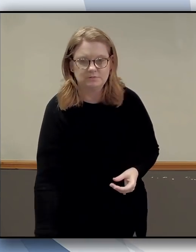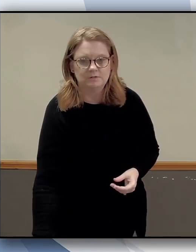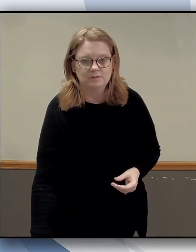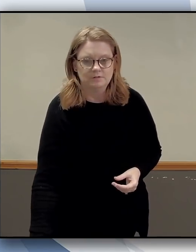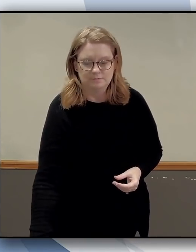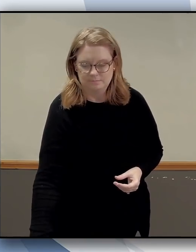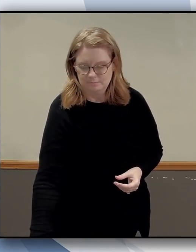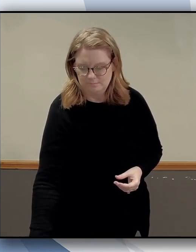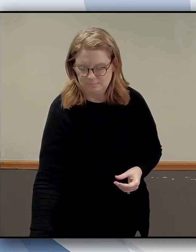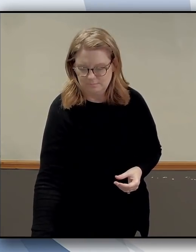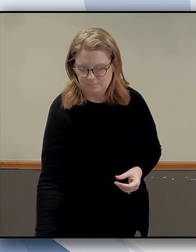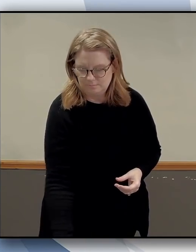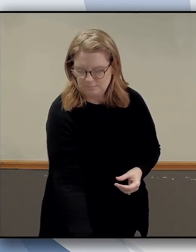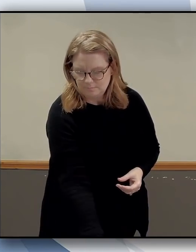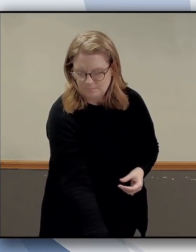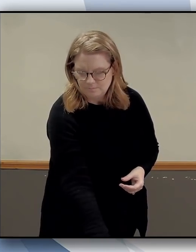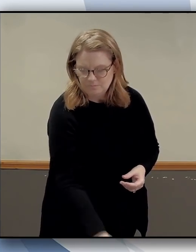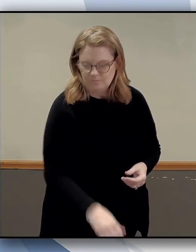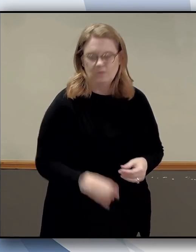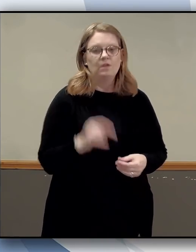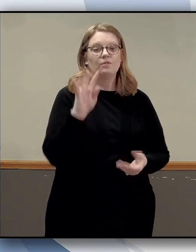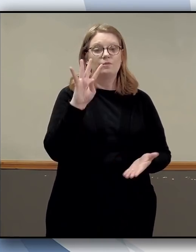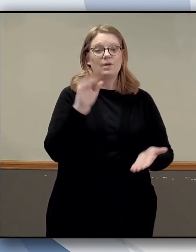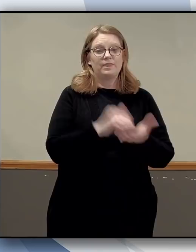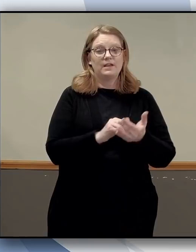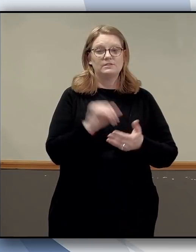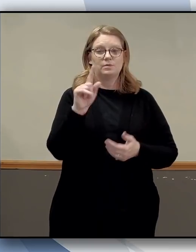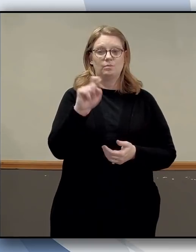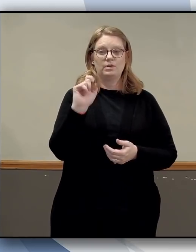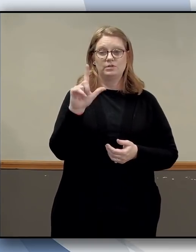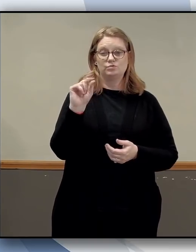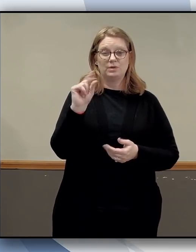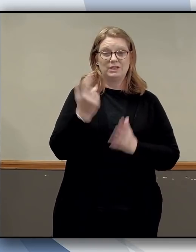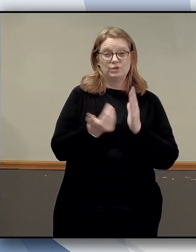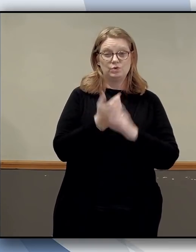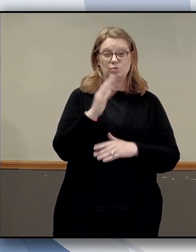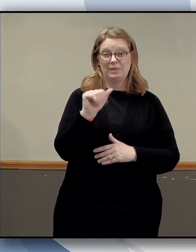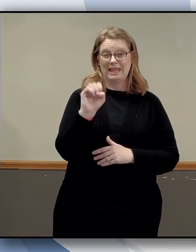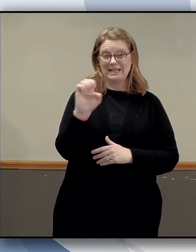again, we are at 4,120 new cases,